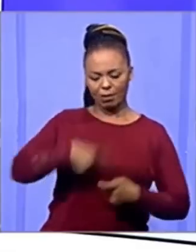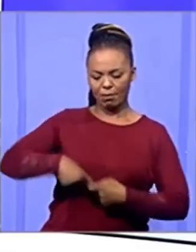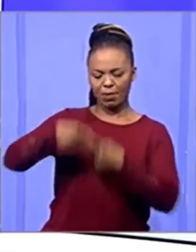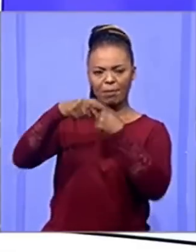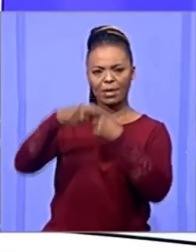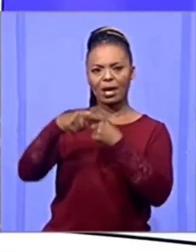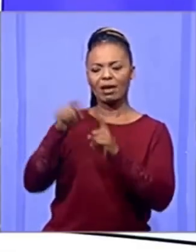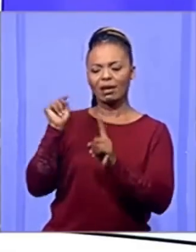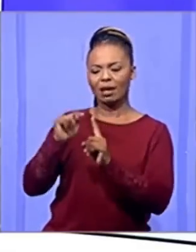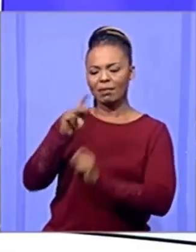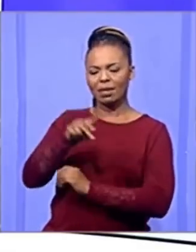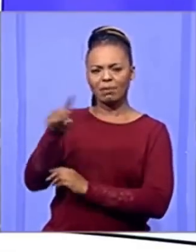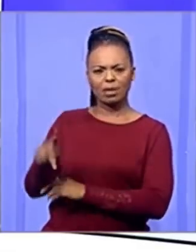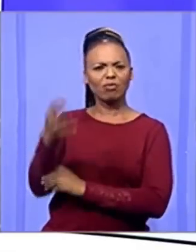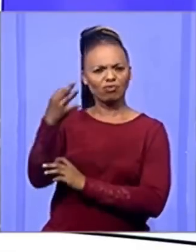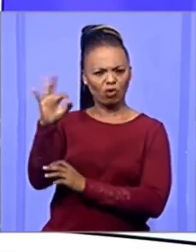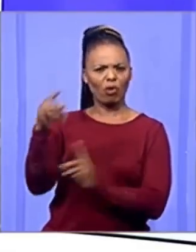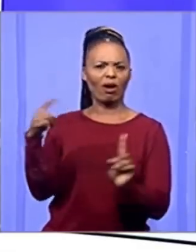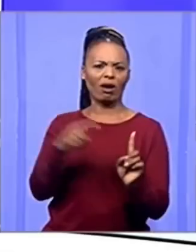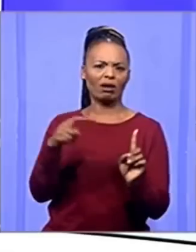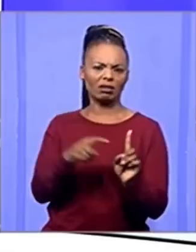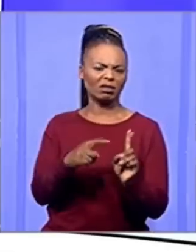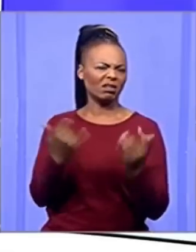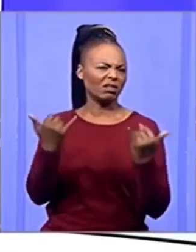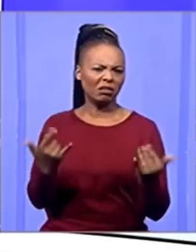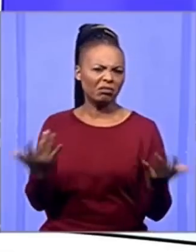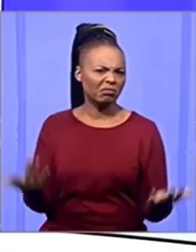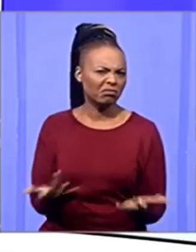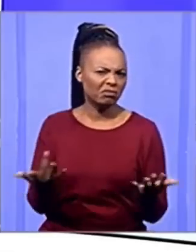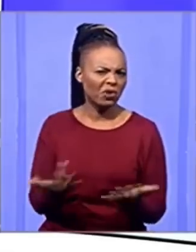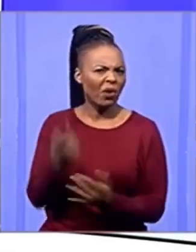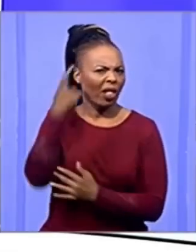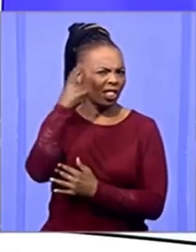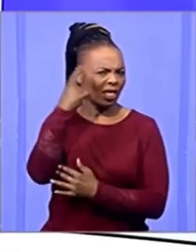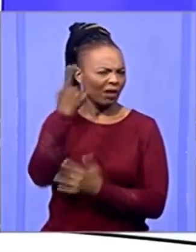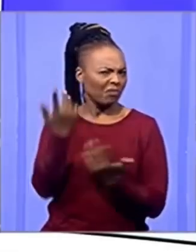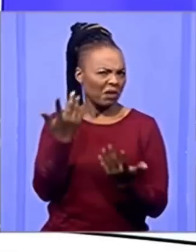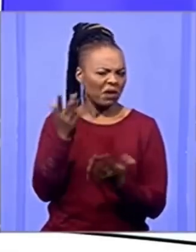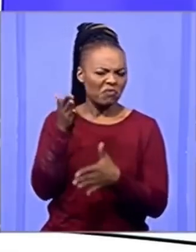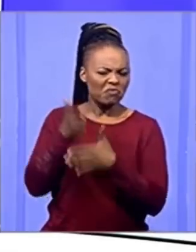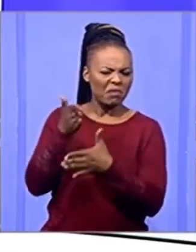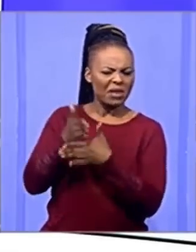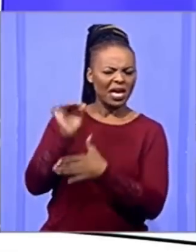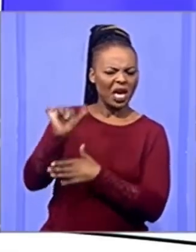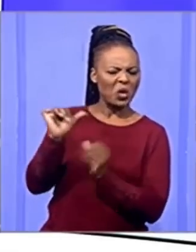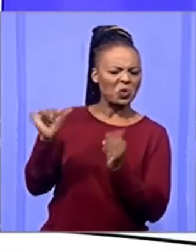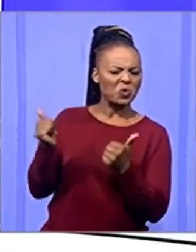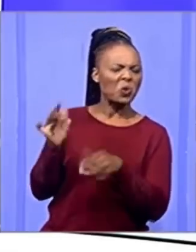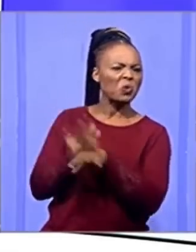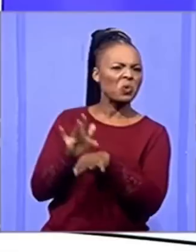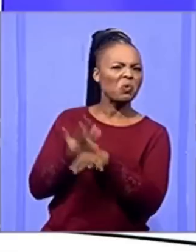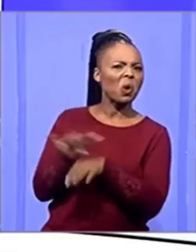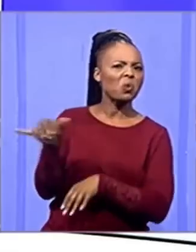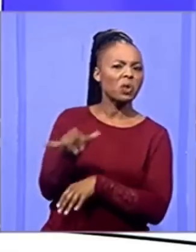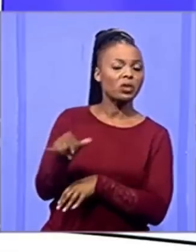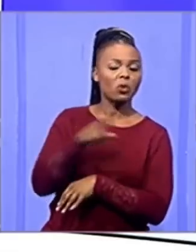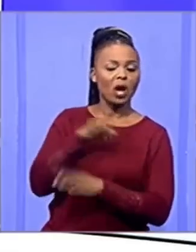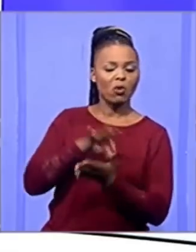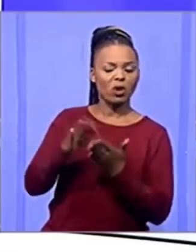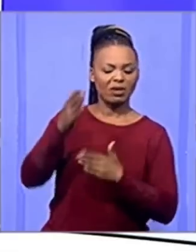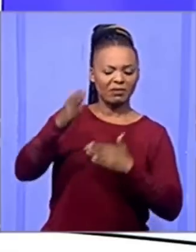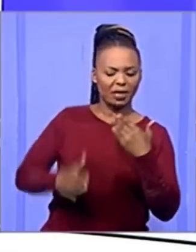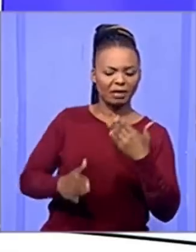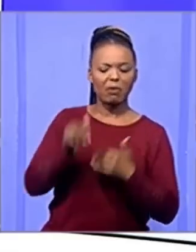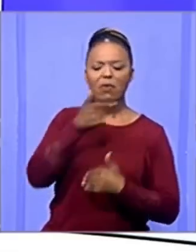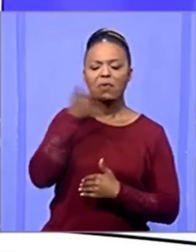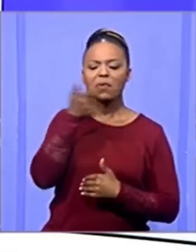nepahetse. Potso ke hore na ke eng e ikgethang e o ka iqollang tshebetsong ya Mkhwebane jwalo ka ha nako ya hae ya tshebetso e fihla pheletsong dikgweding